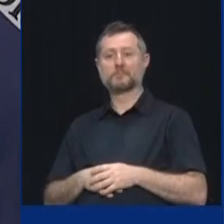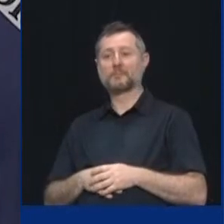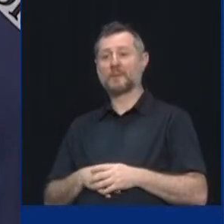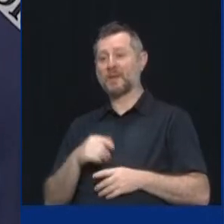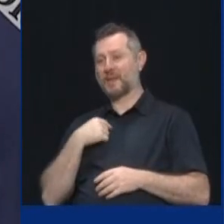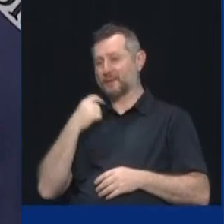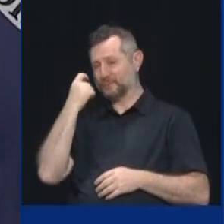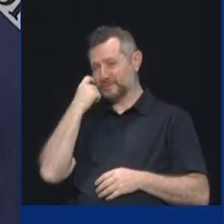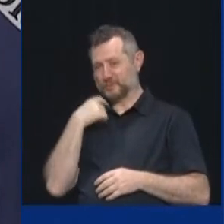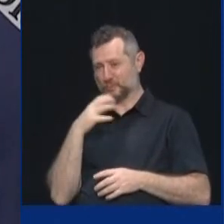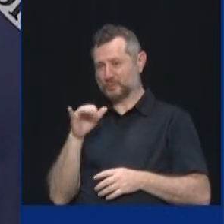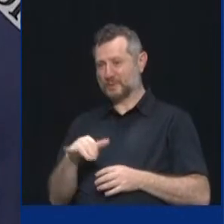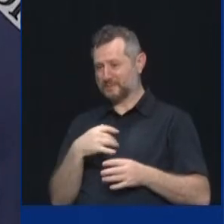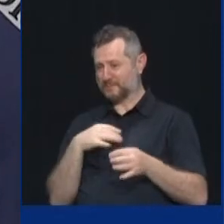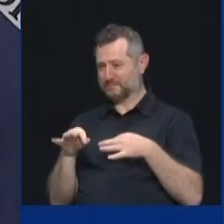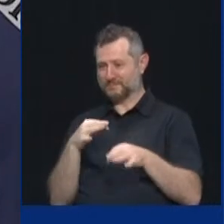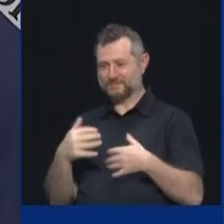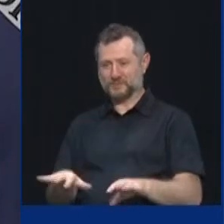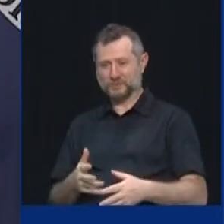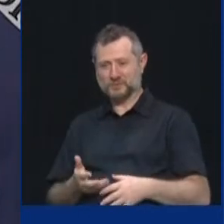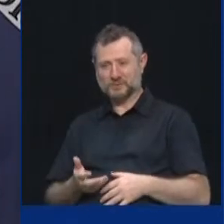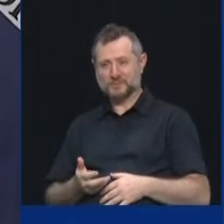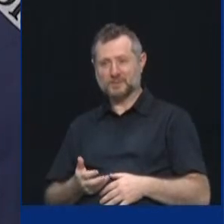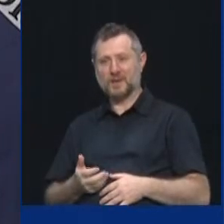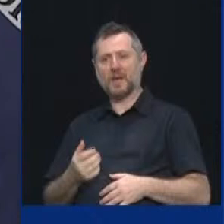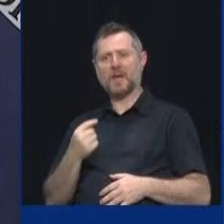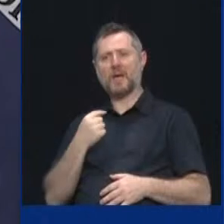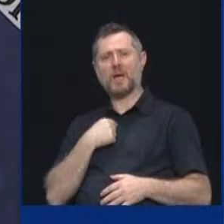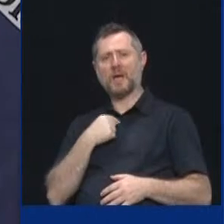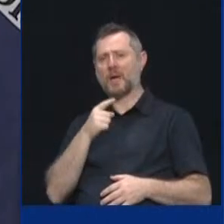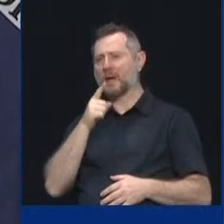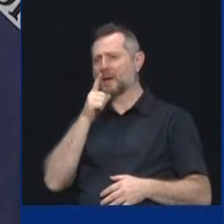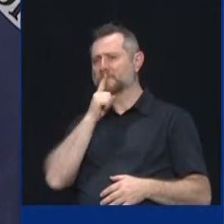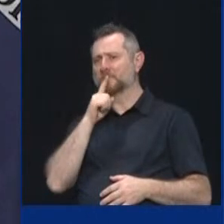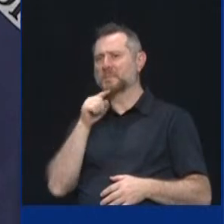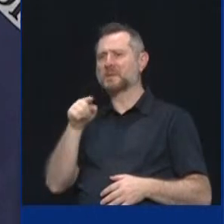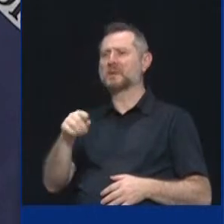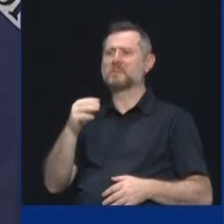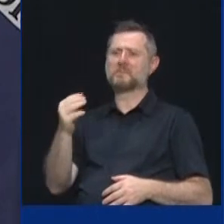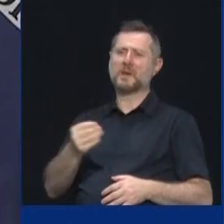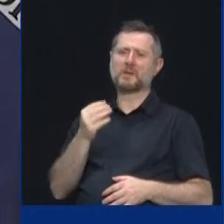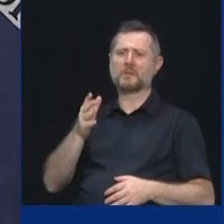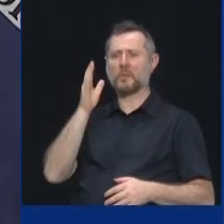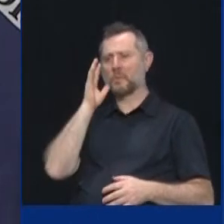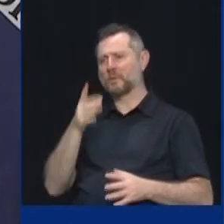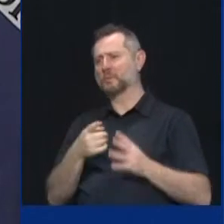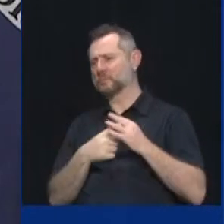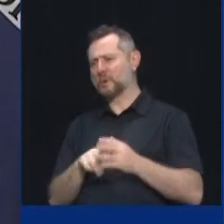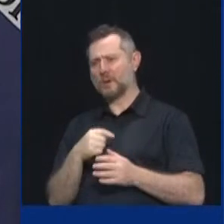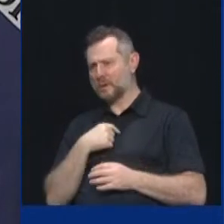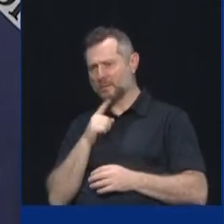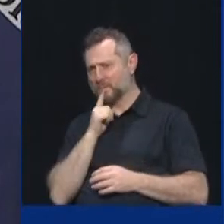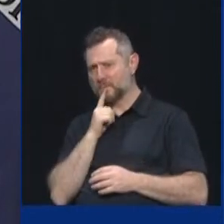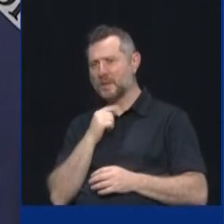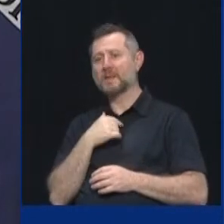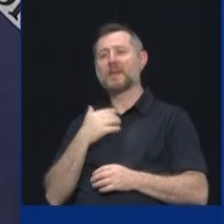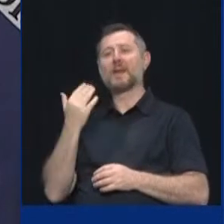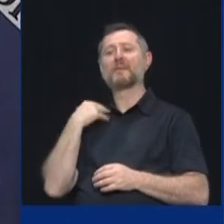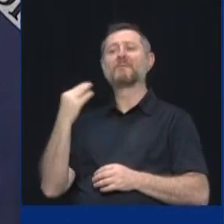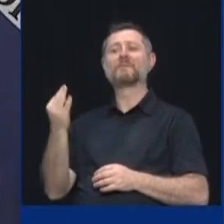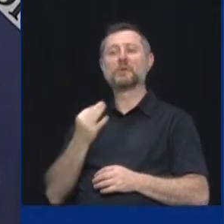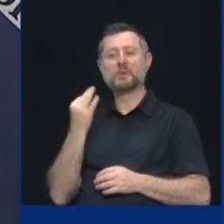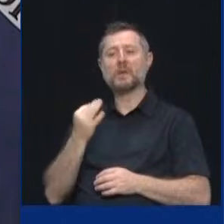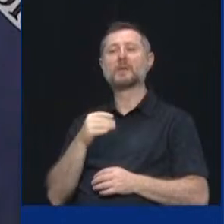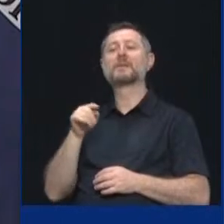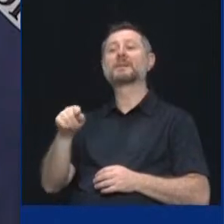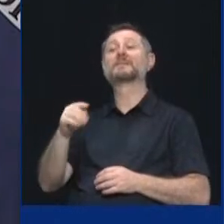just did. We never said on Monday anything goes into effect. I said on Monday I will tell you